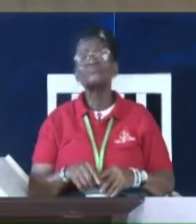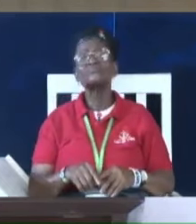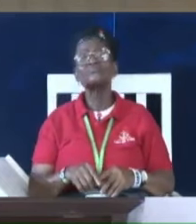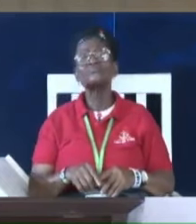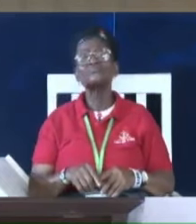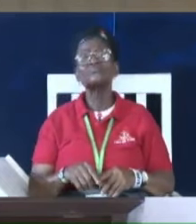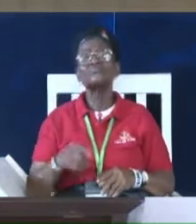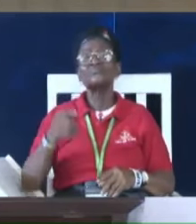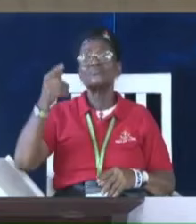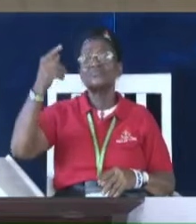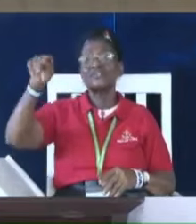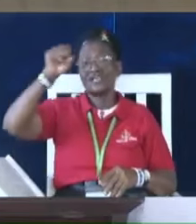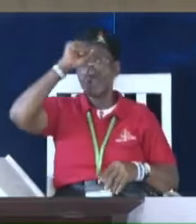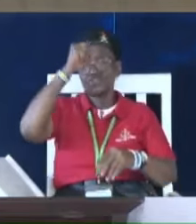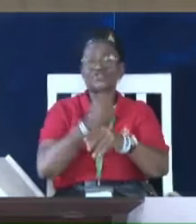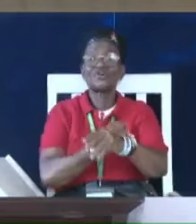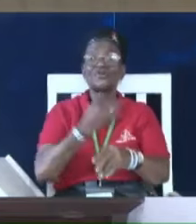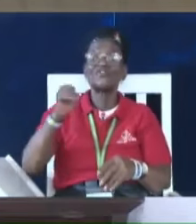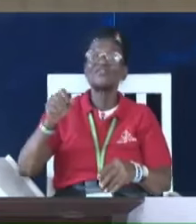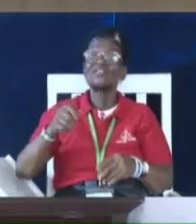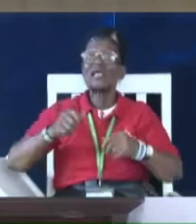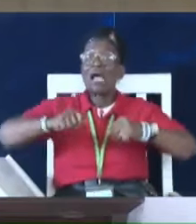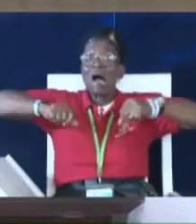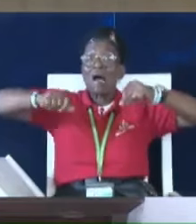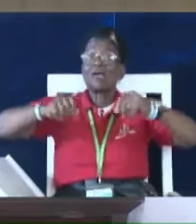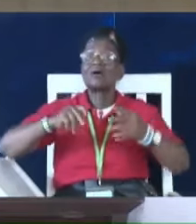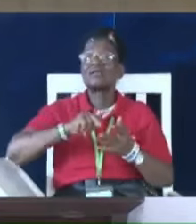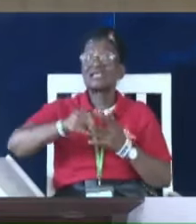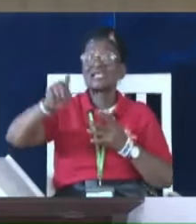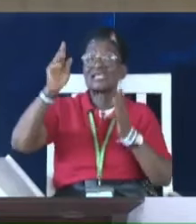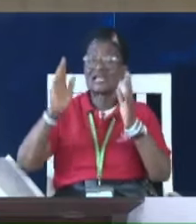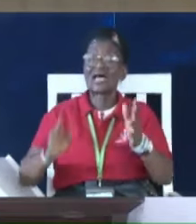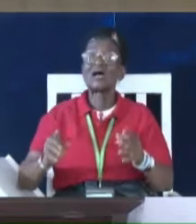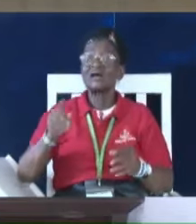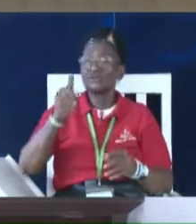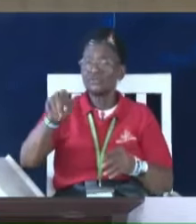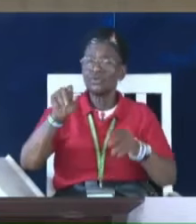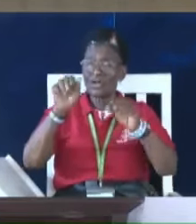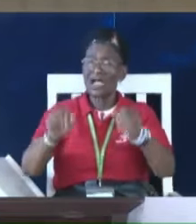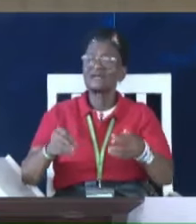the son of the giant killer, you can solve the problem.